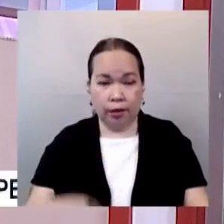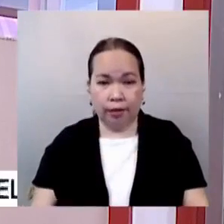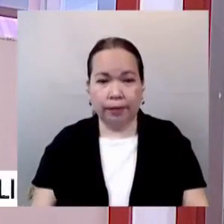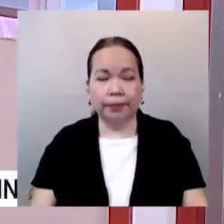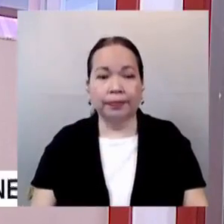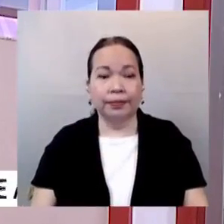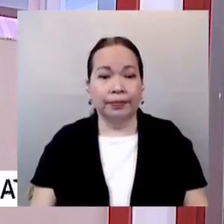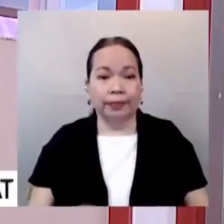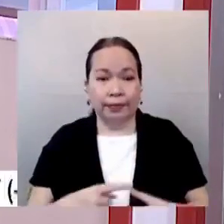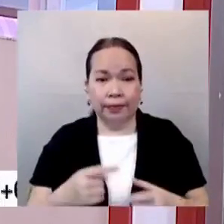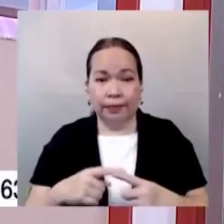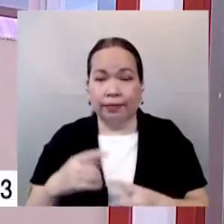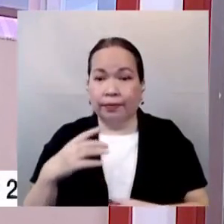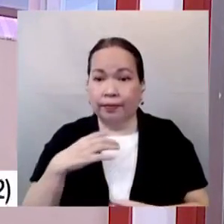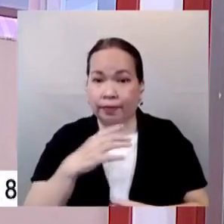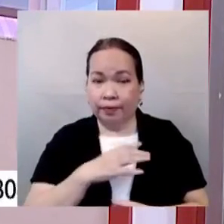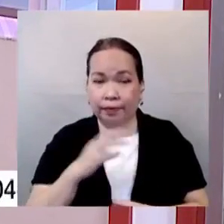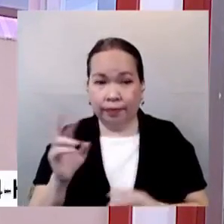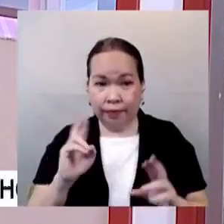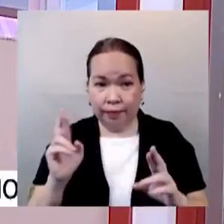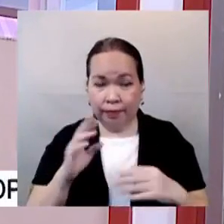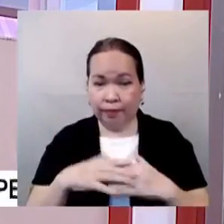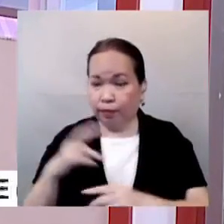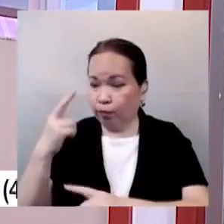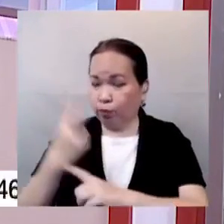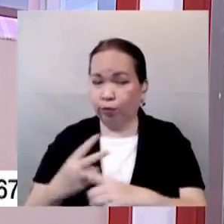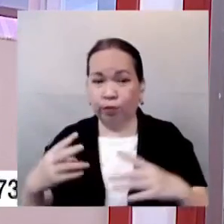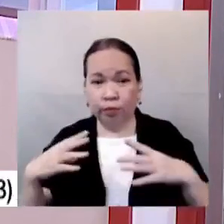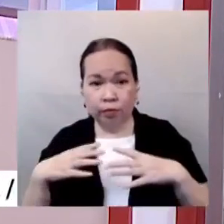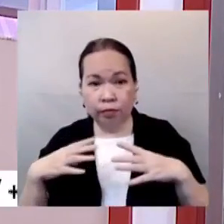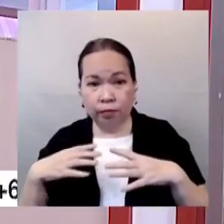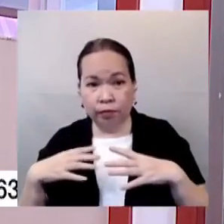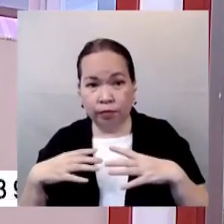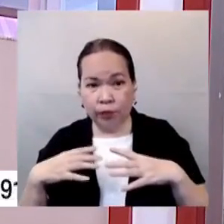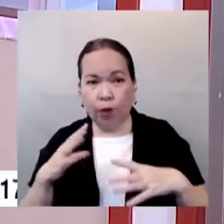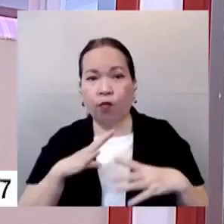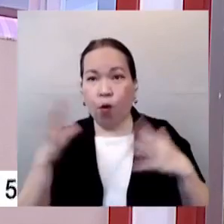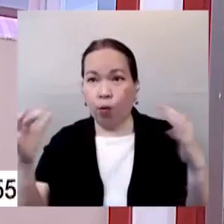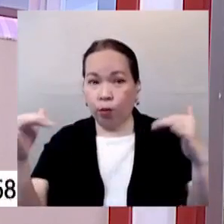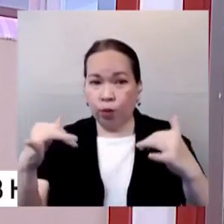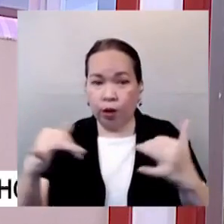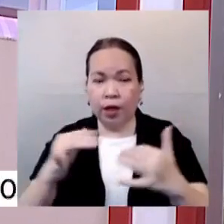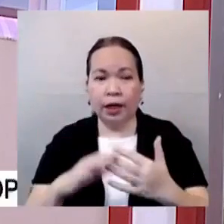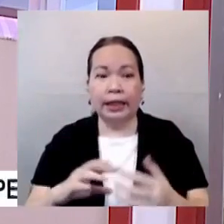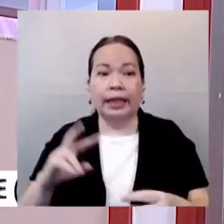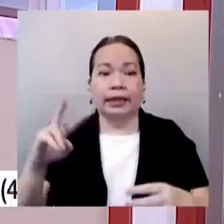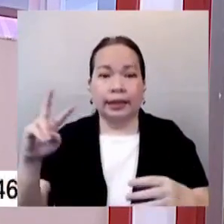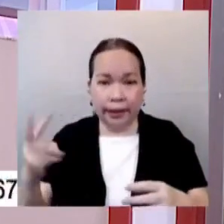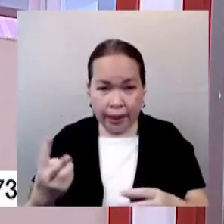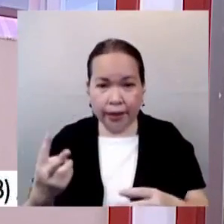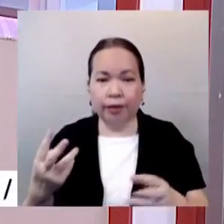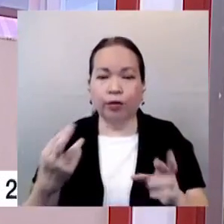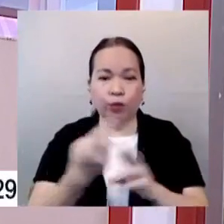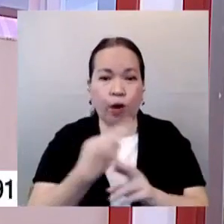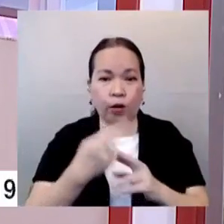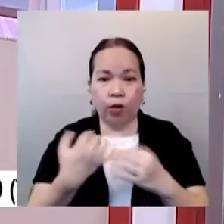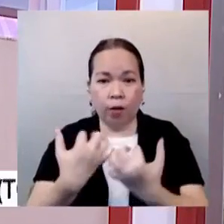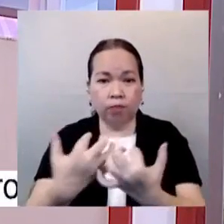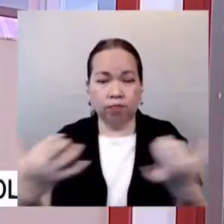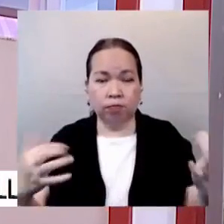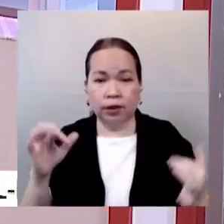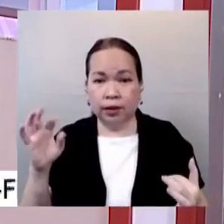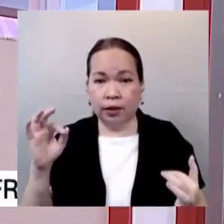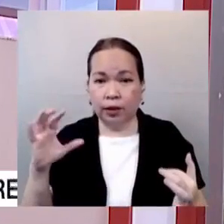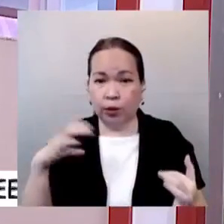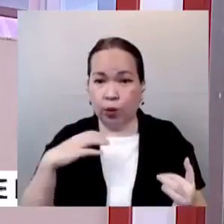Representatives formally convenes after a two-month break to open the regular the second regular session of the 19th Congress. House Speaker